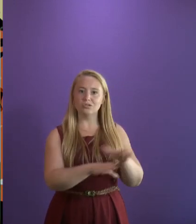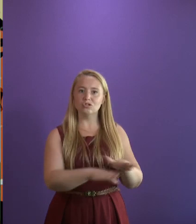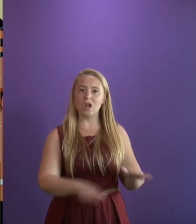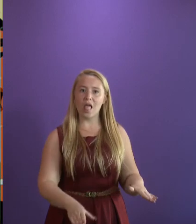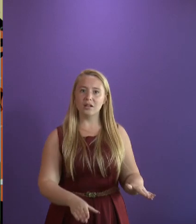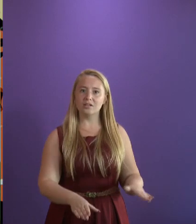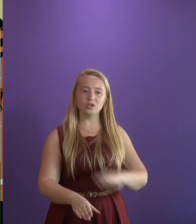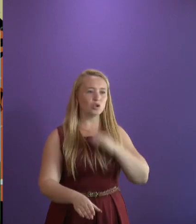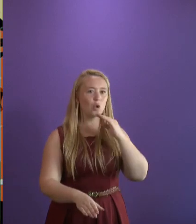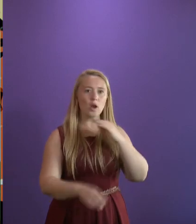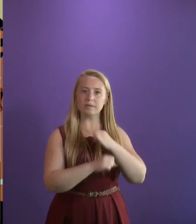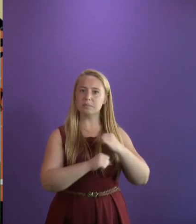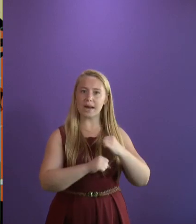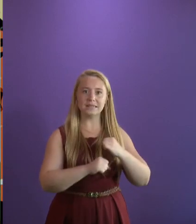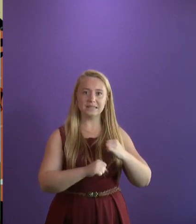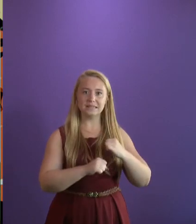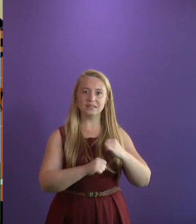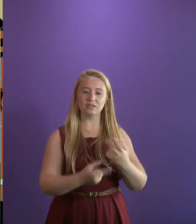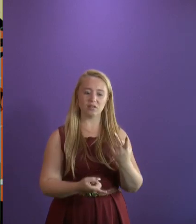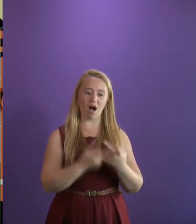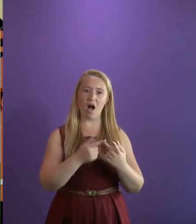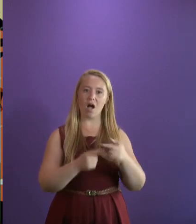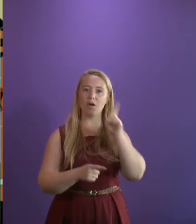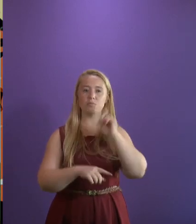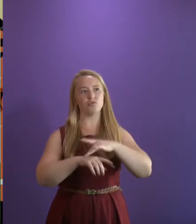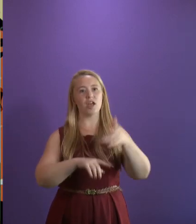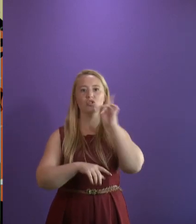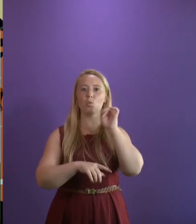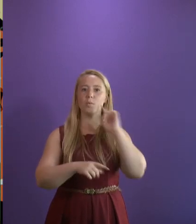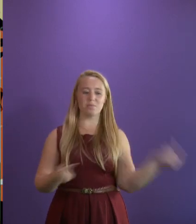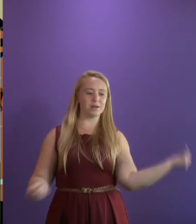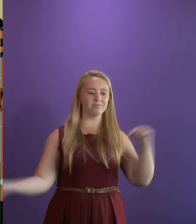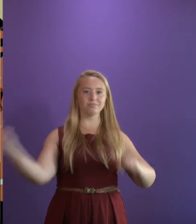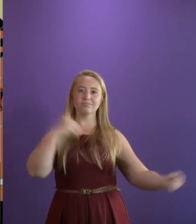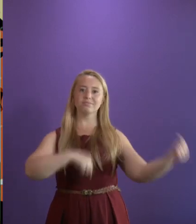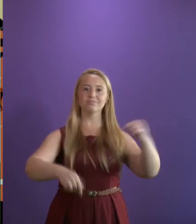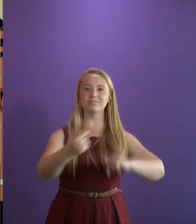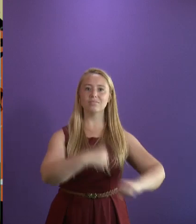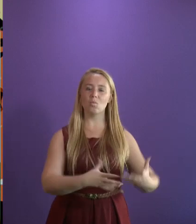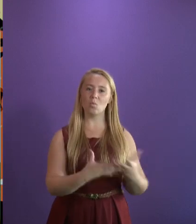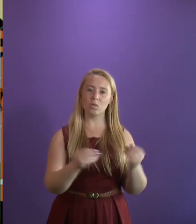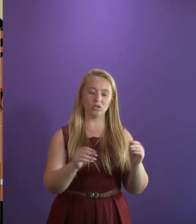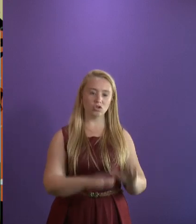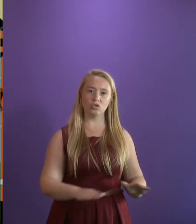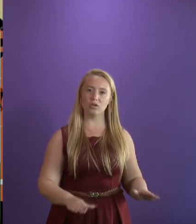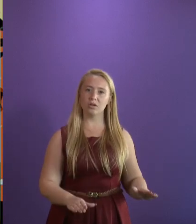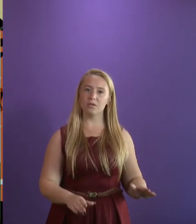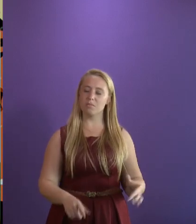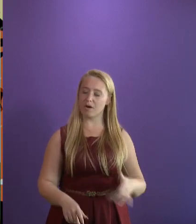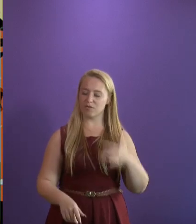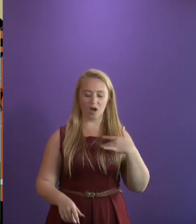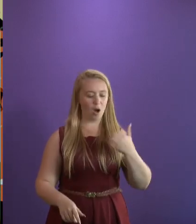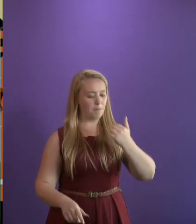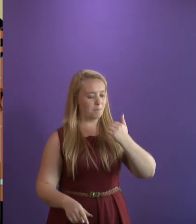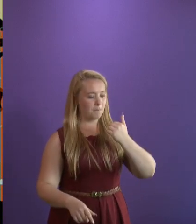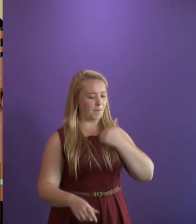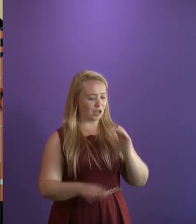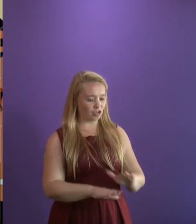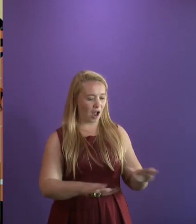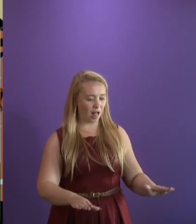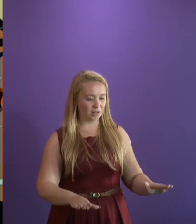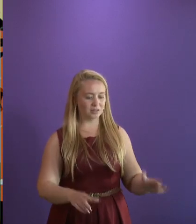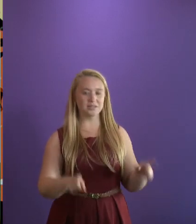that institutions and places have that childcare on the spot. How much more relaxed would you be if you knew that you were all in the same building, like going to the